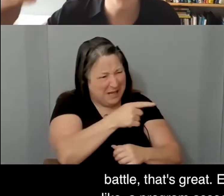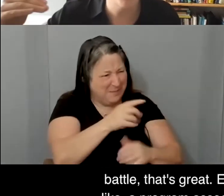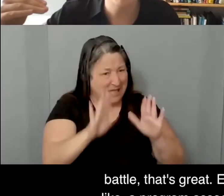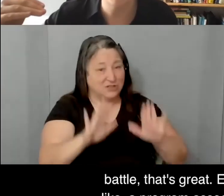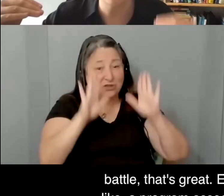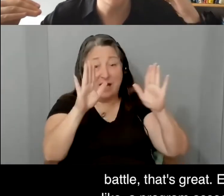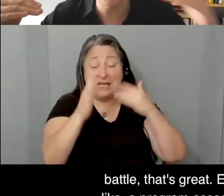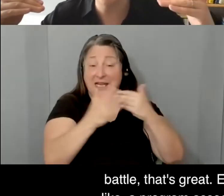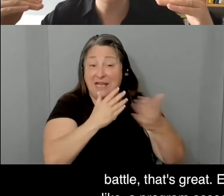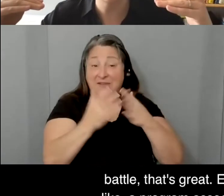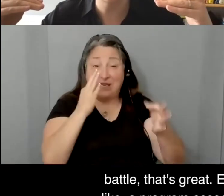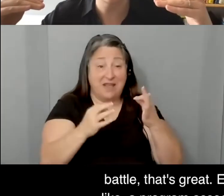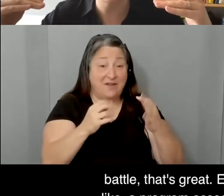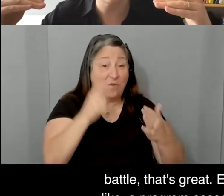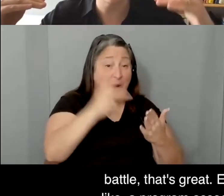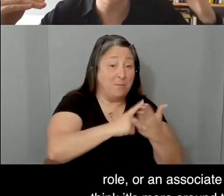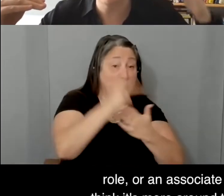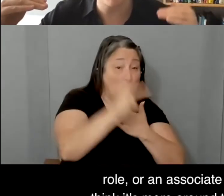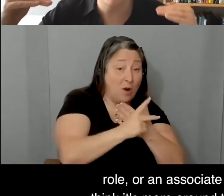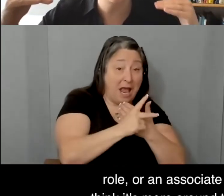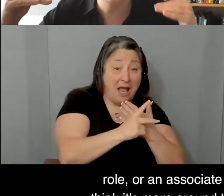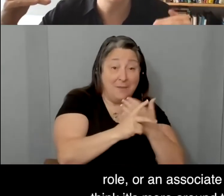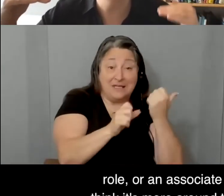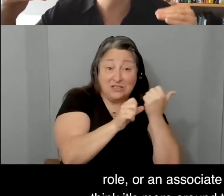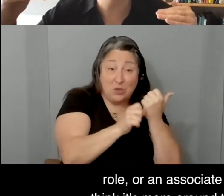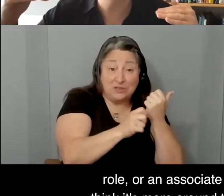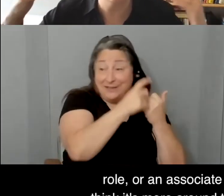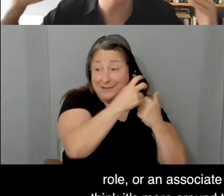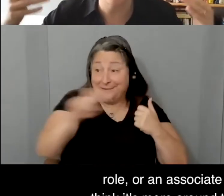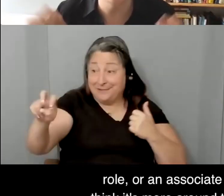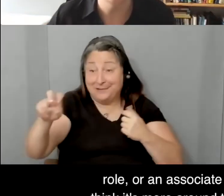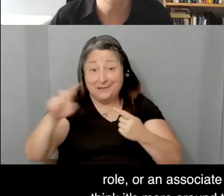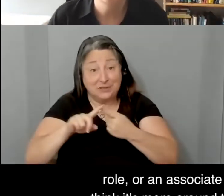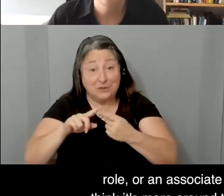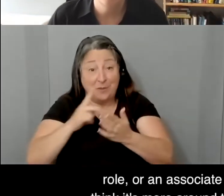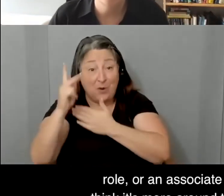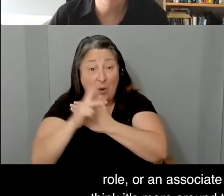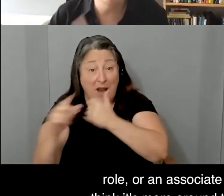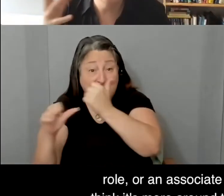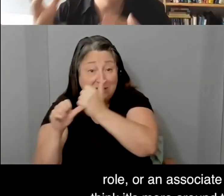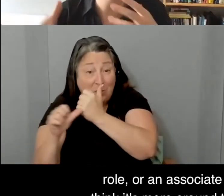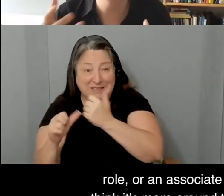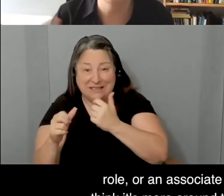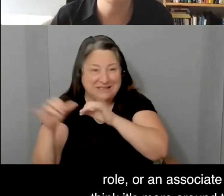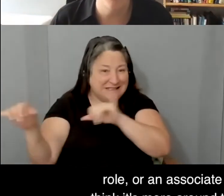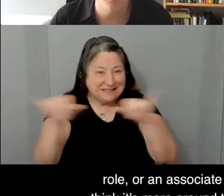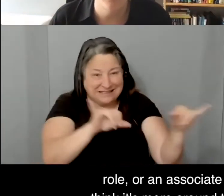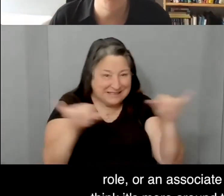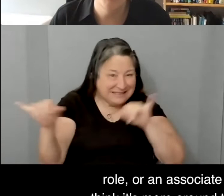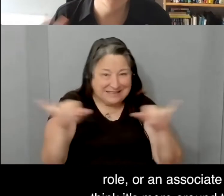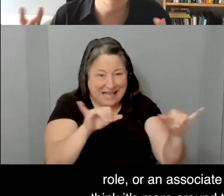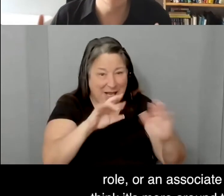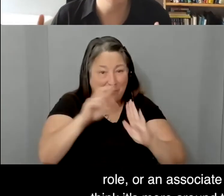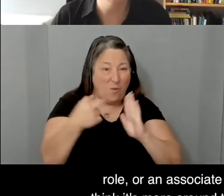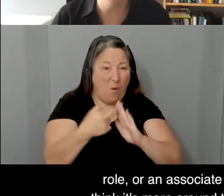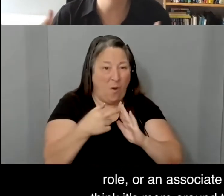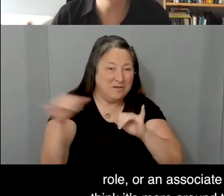move from like a program associate to a program associate role, or associate role, you know, I think it's more around that.